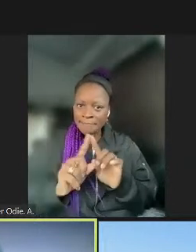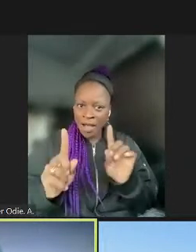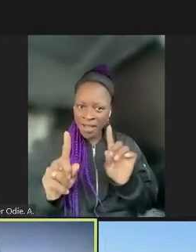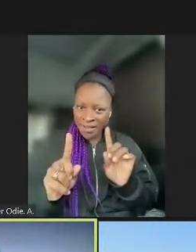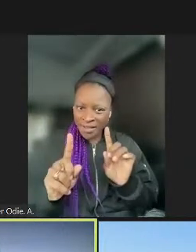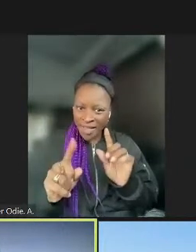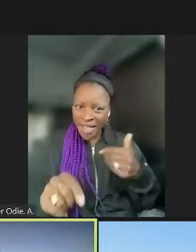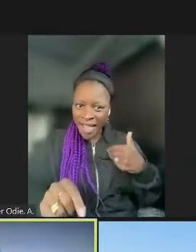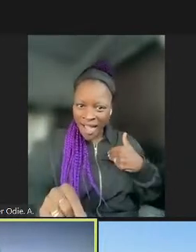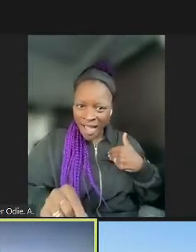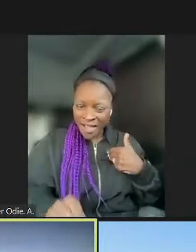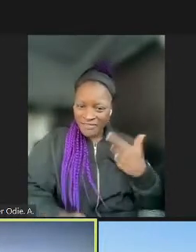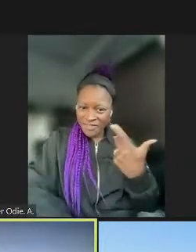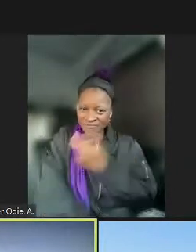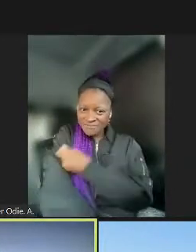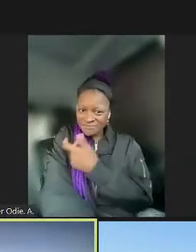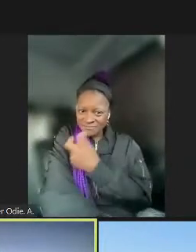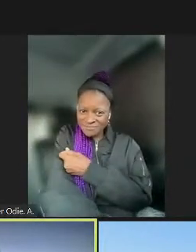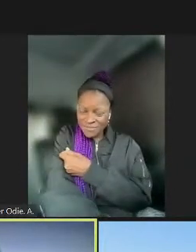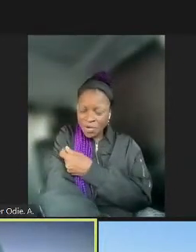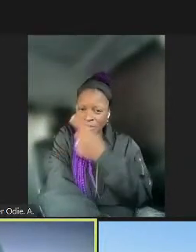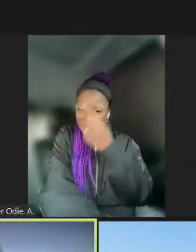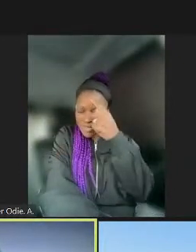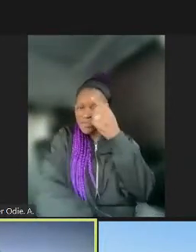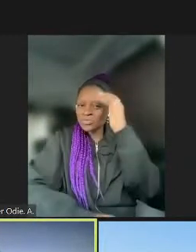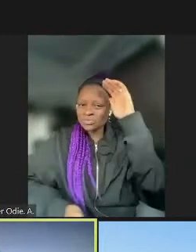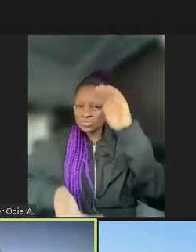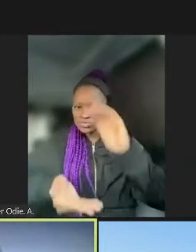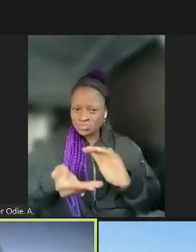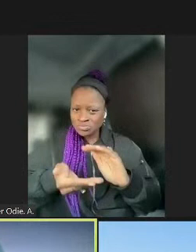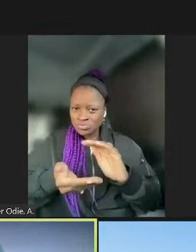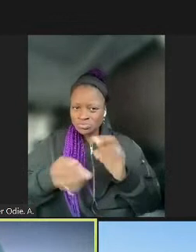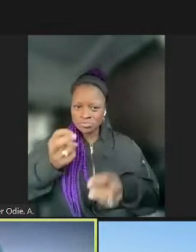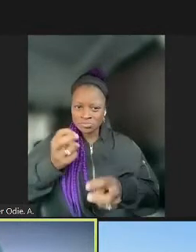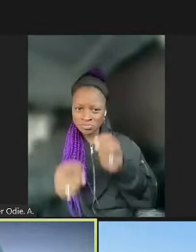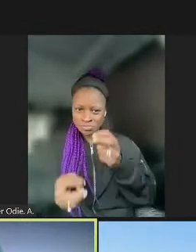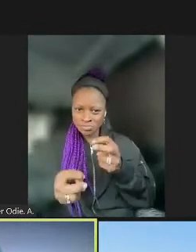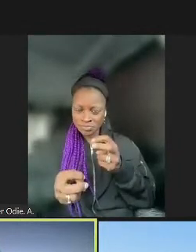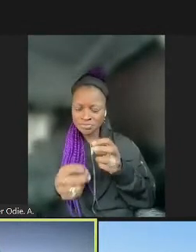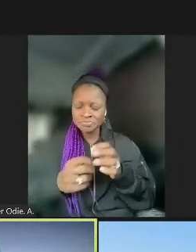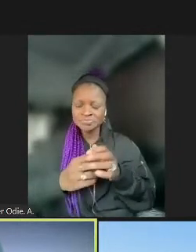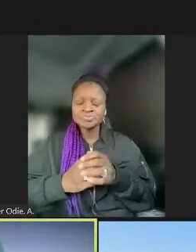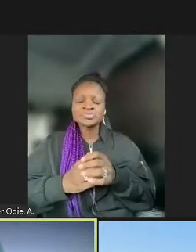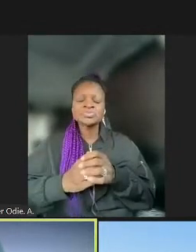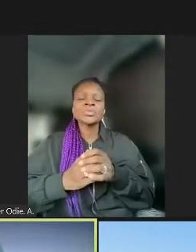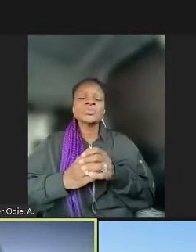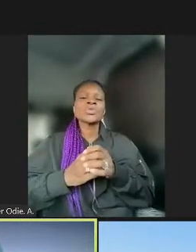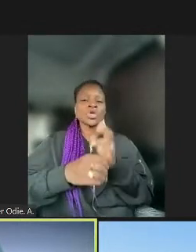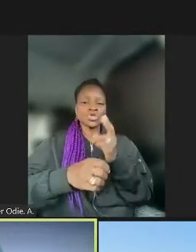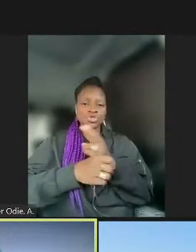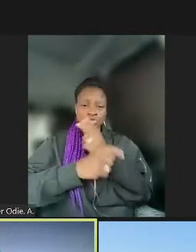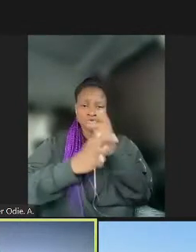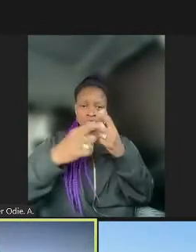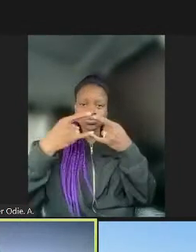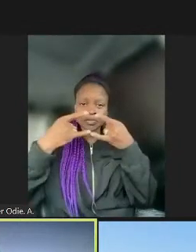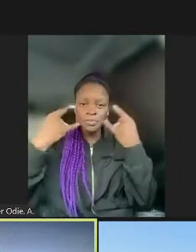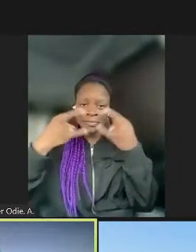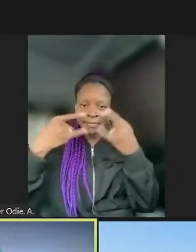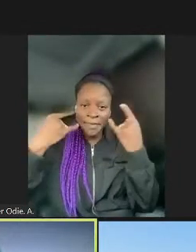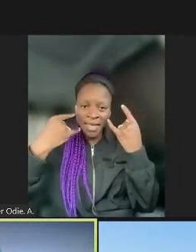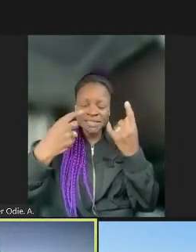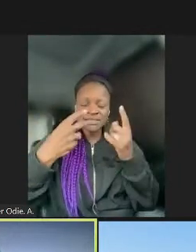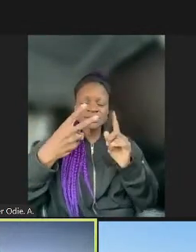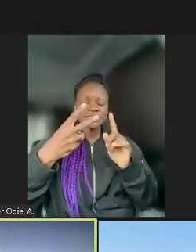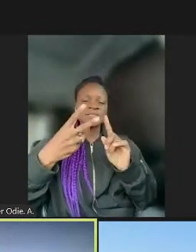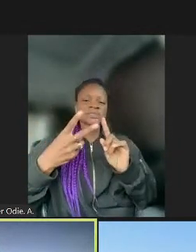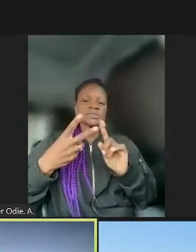in terms of your symptoms and your outcome. Second thing is wearing a mask, especially in indoor settings. And